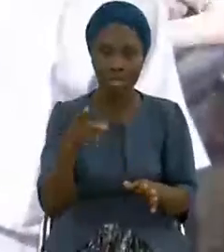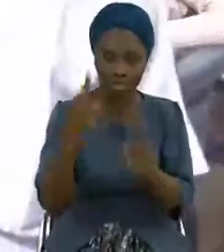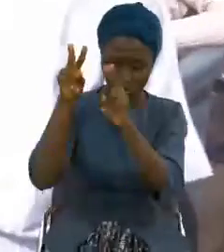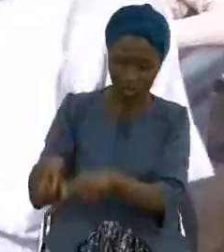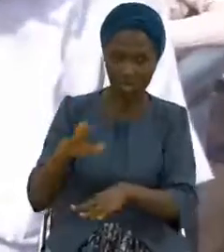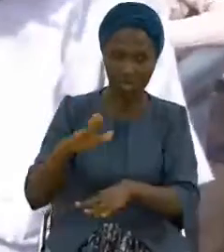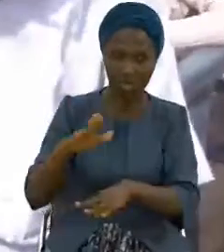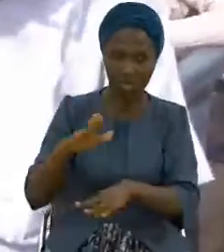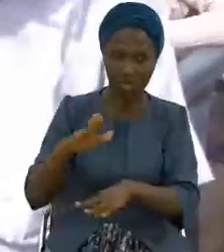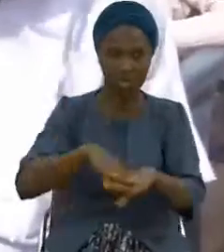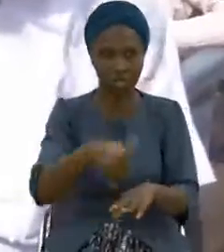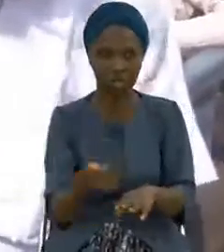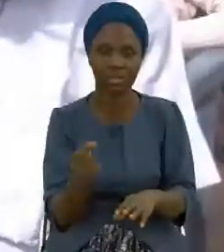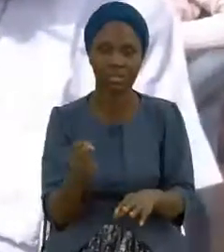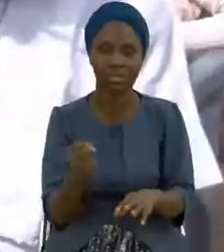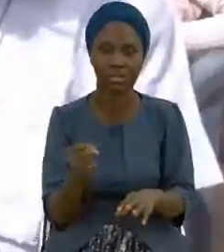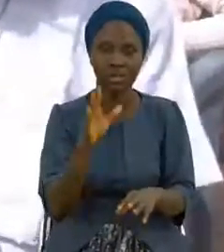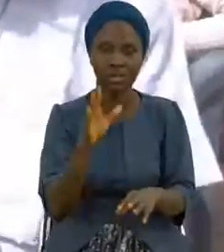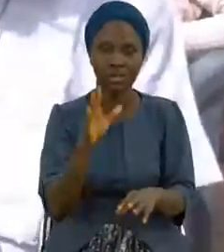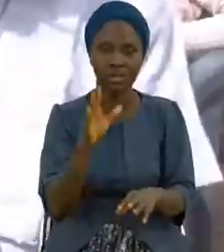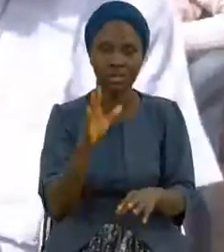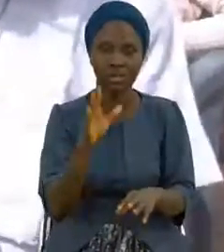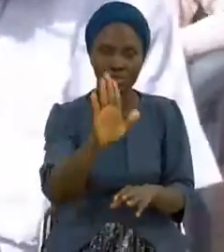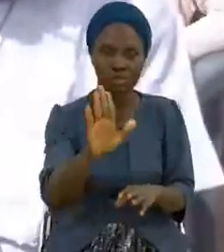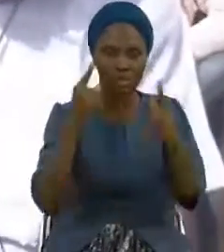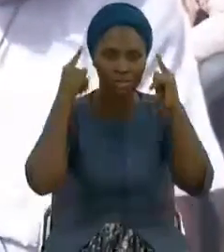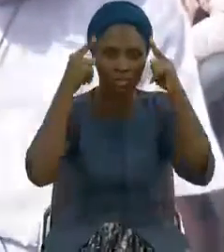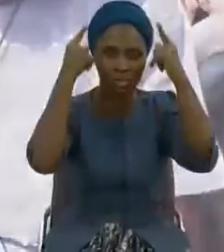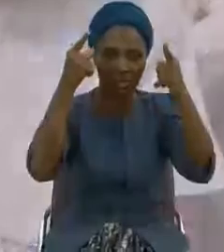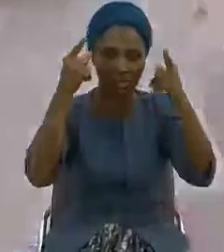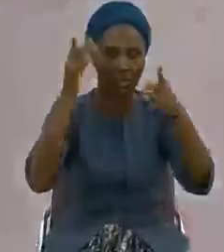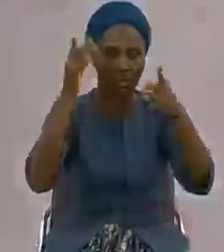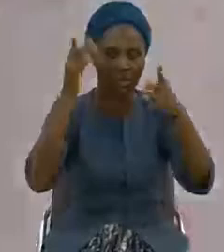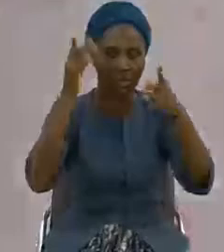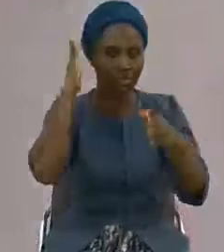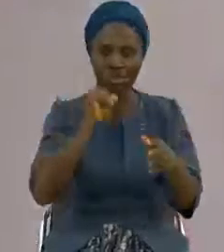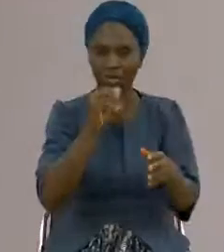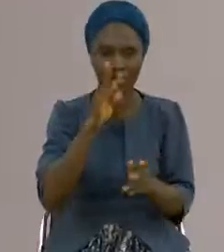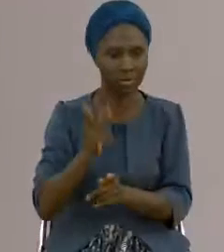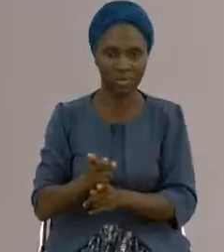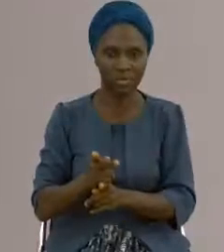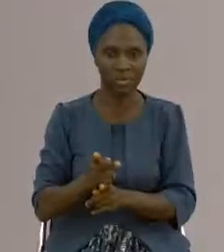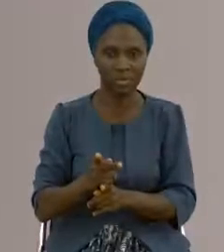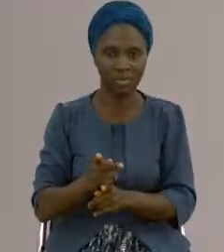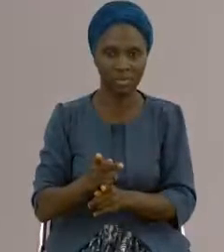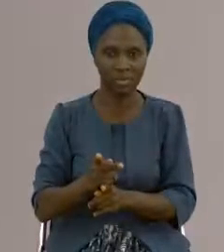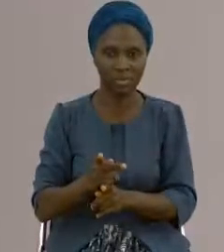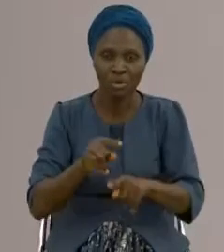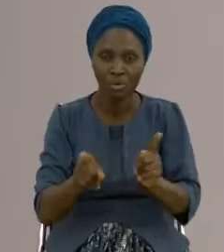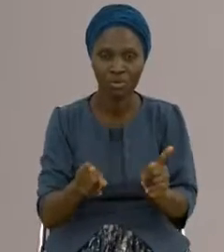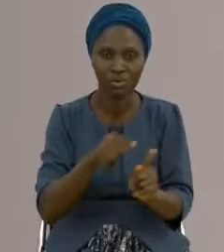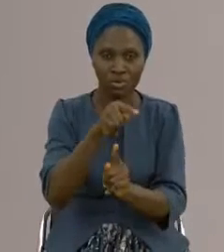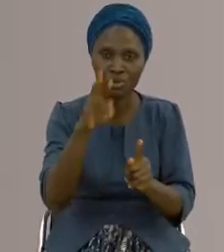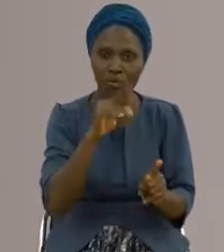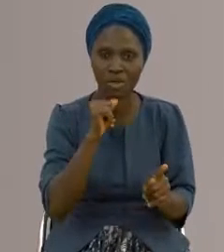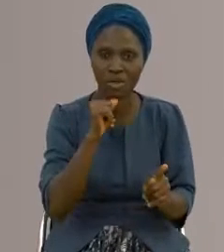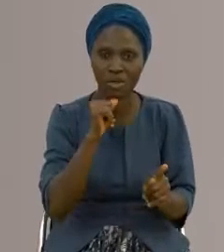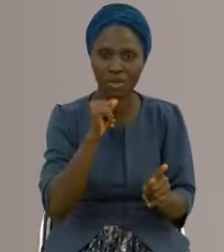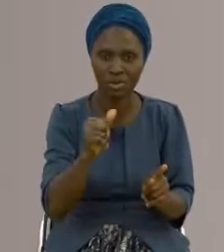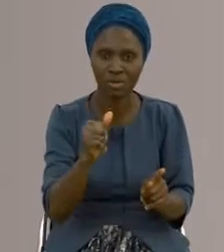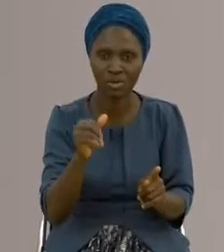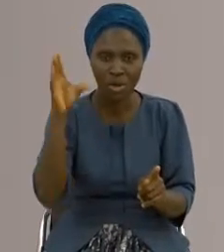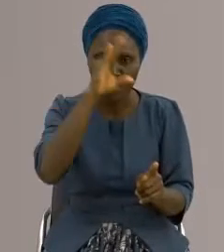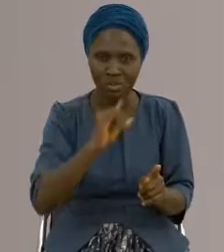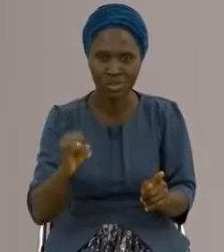will not be retained. But when you are not looking for isolated success because